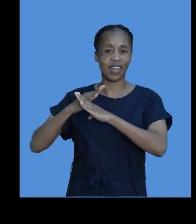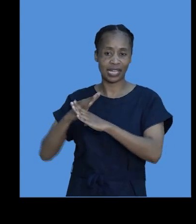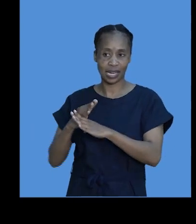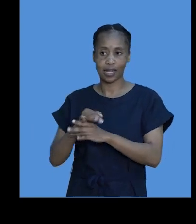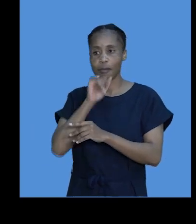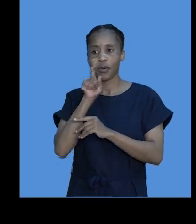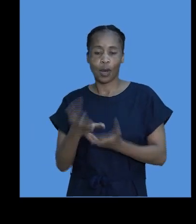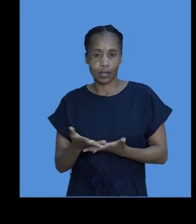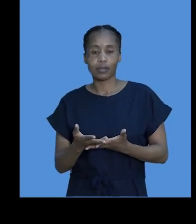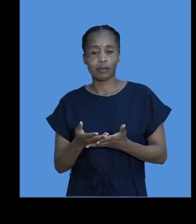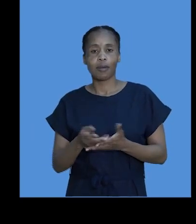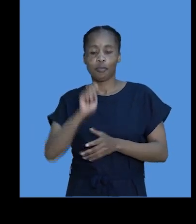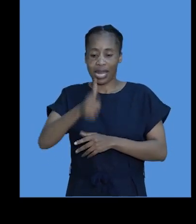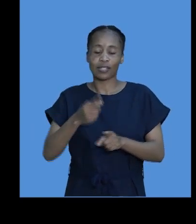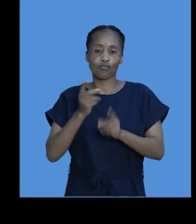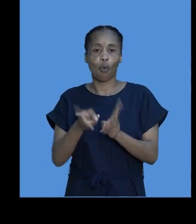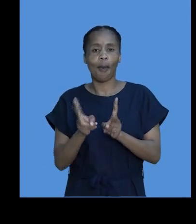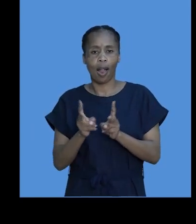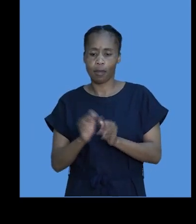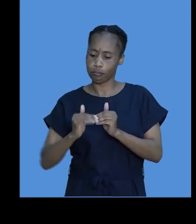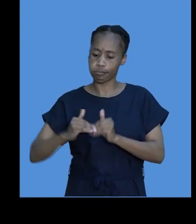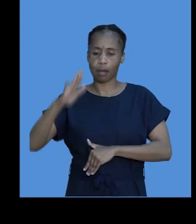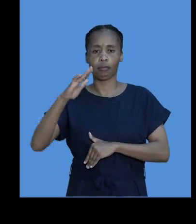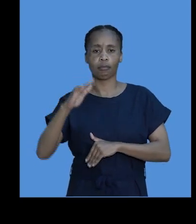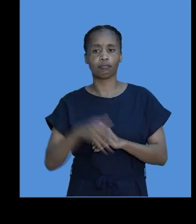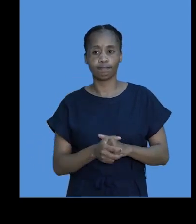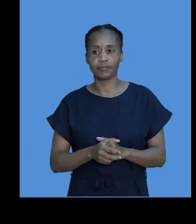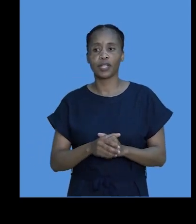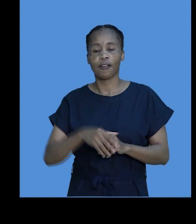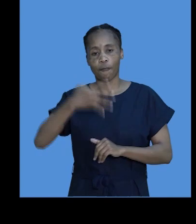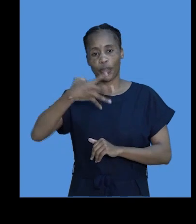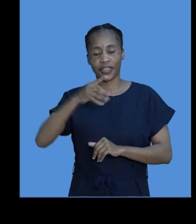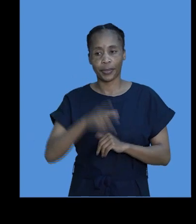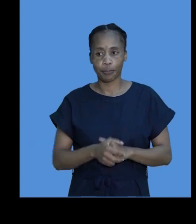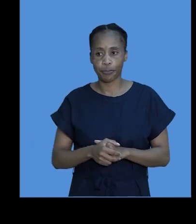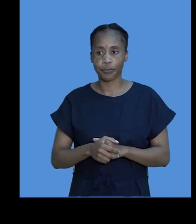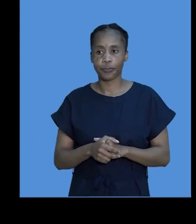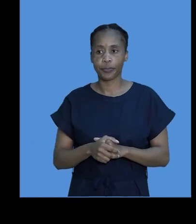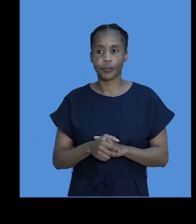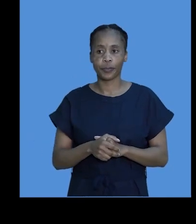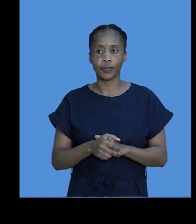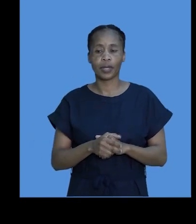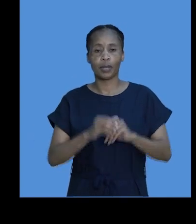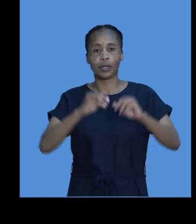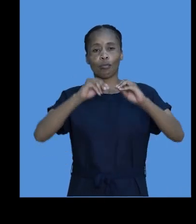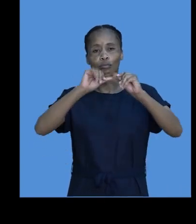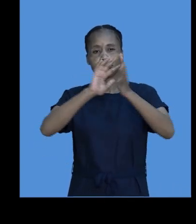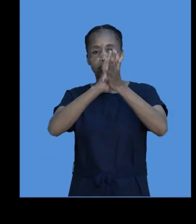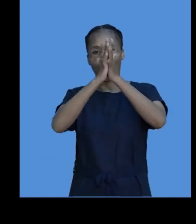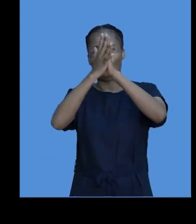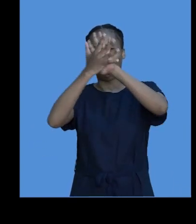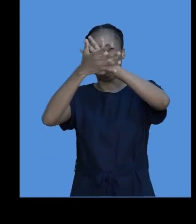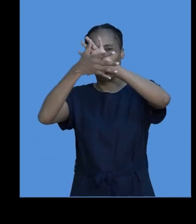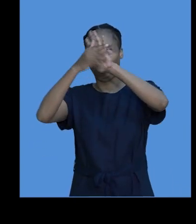for consumers and prices are usually higher. Let's look at the fourth one. Collusion, which is normally rife in